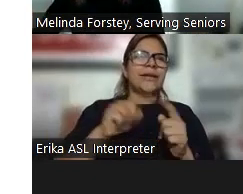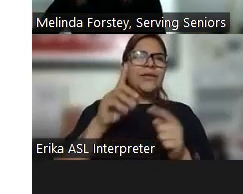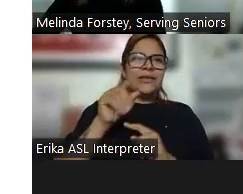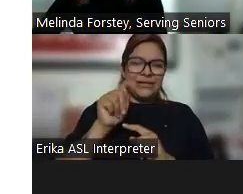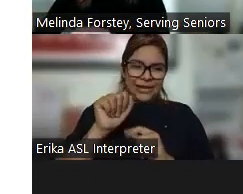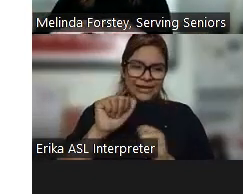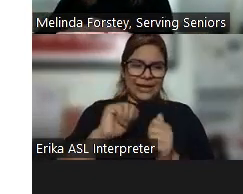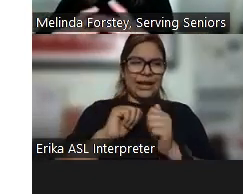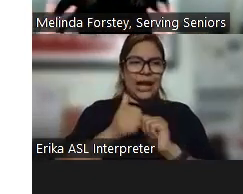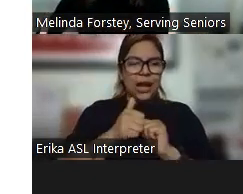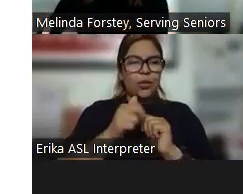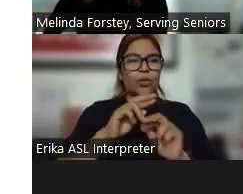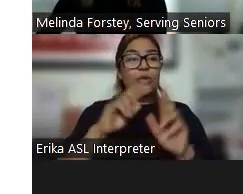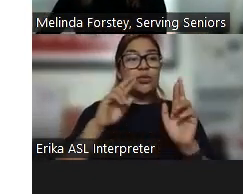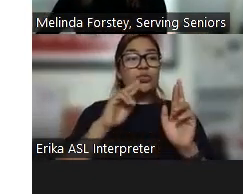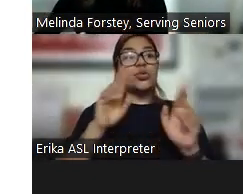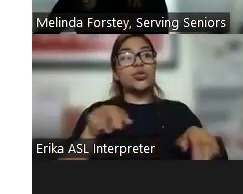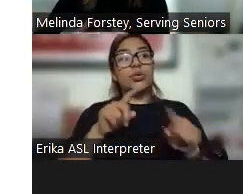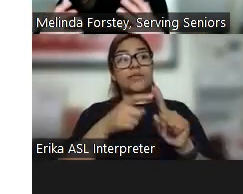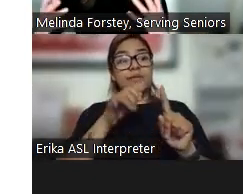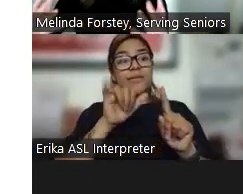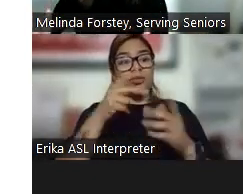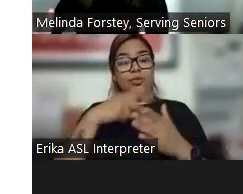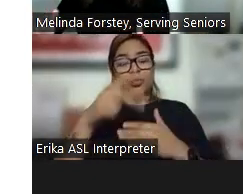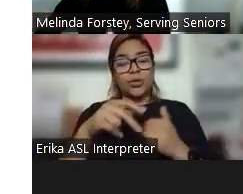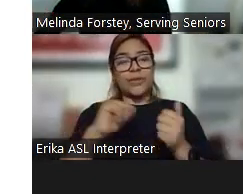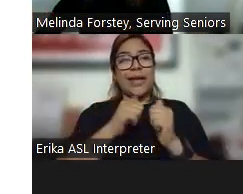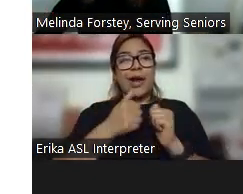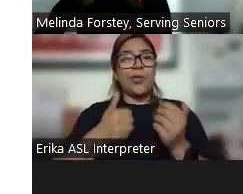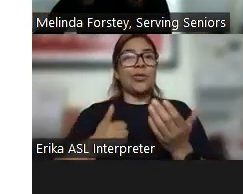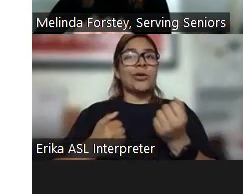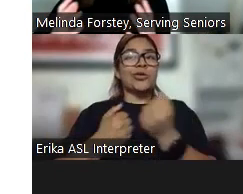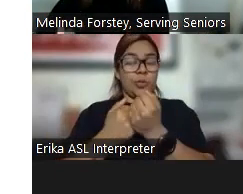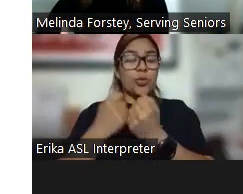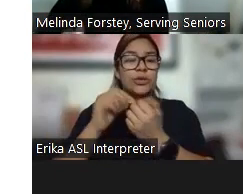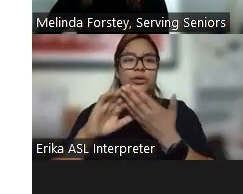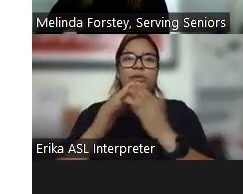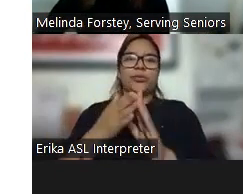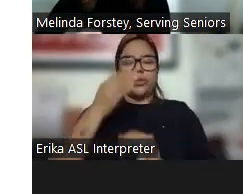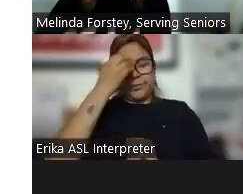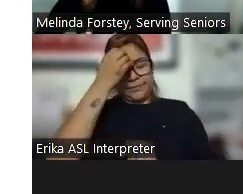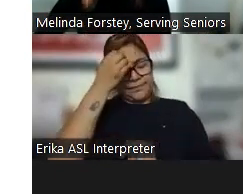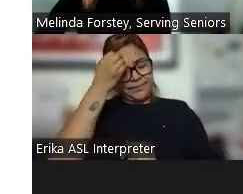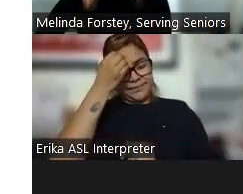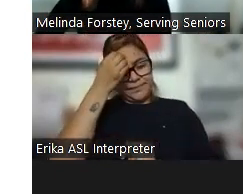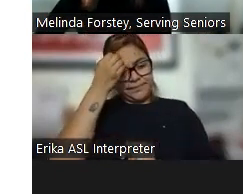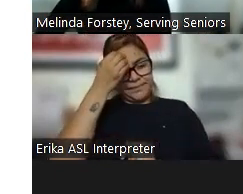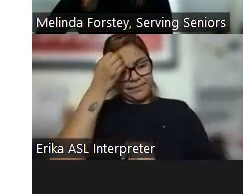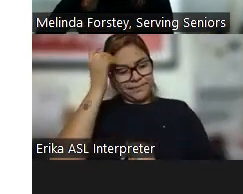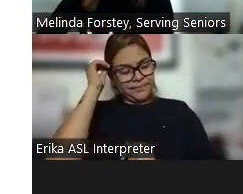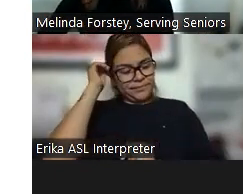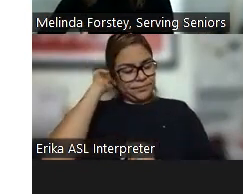like Hannah's and other municipalities throughout the state to further advocate for program